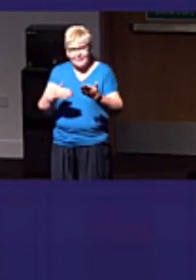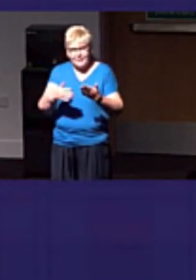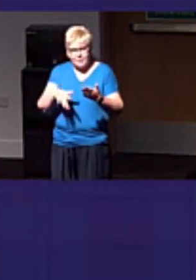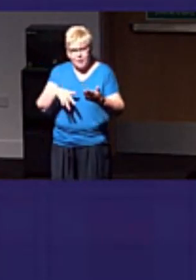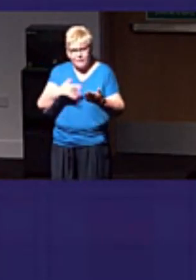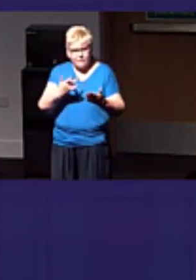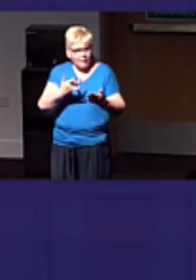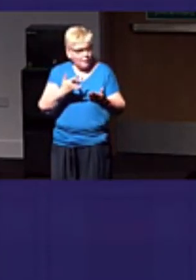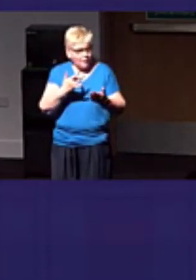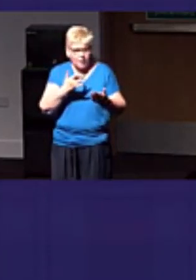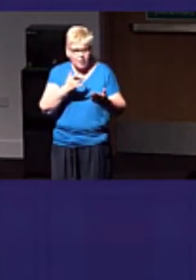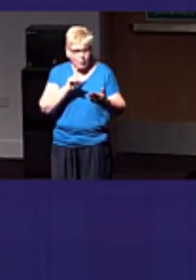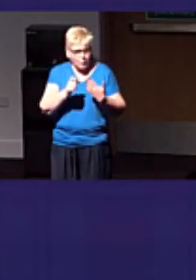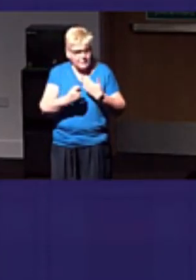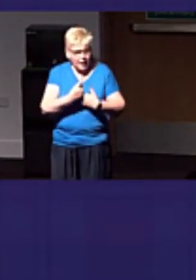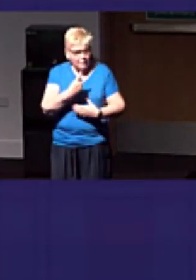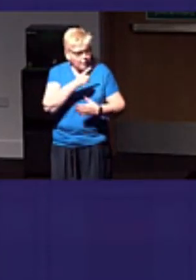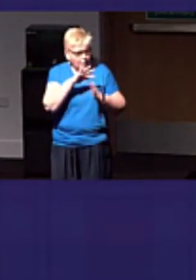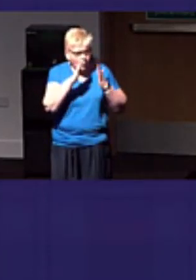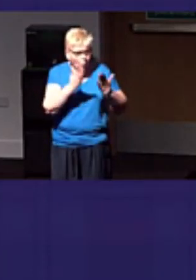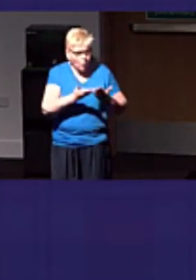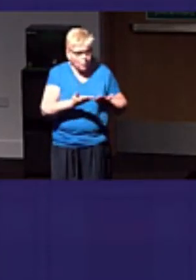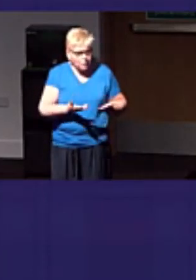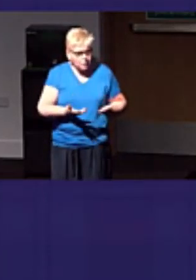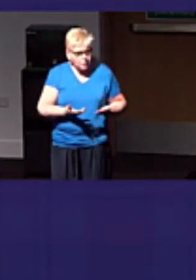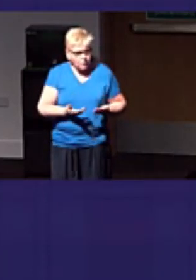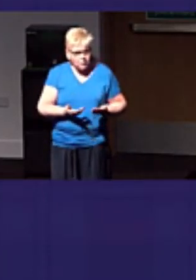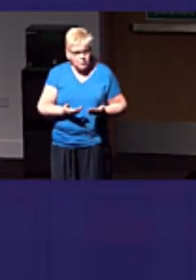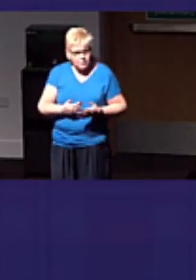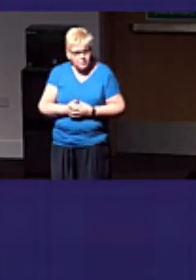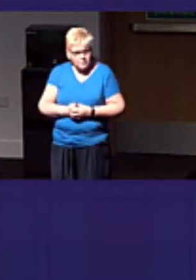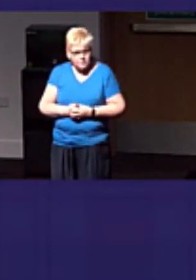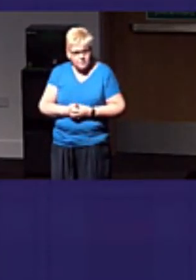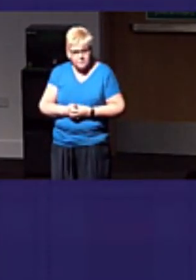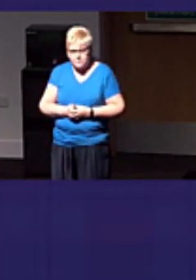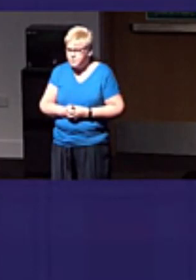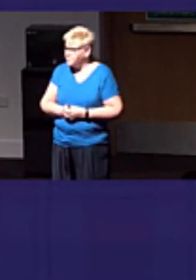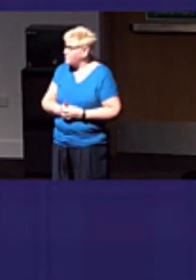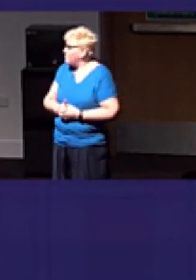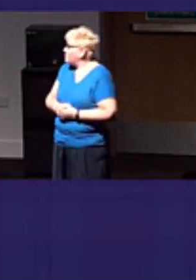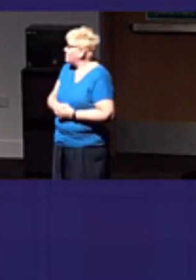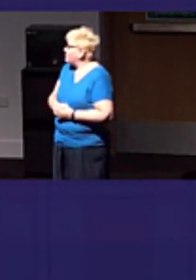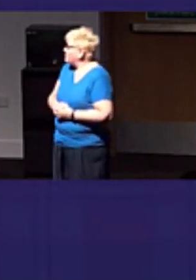doom? And this is true. These are all true statements.